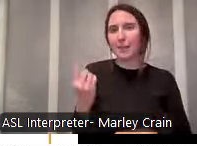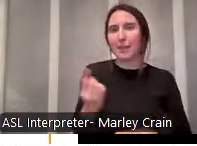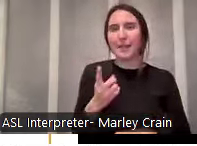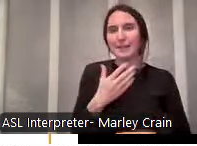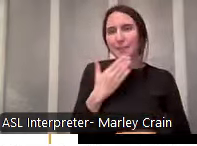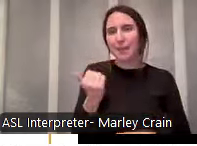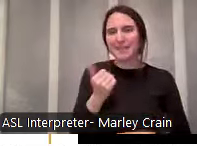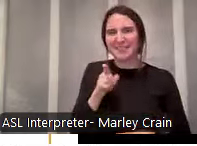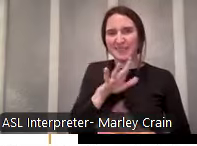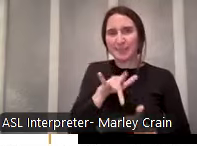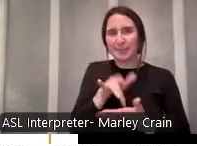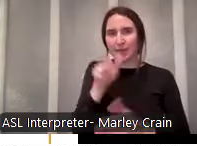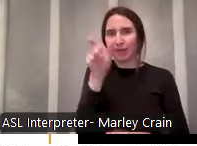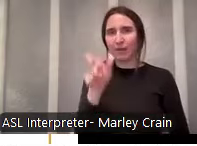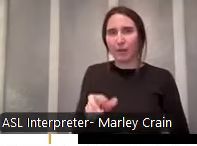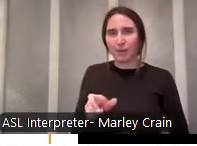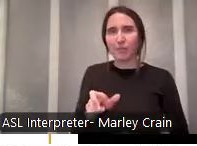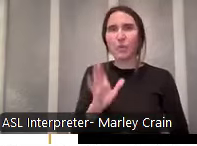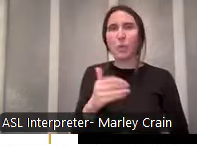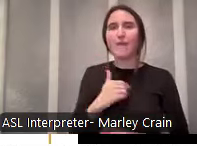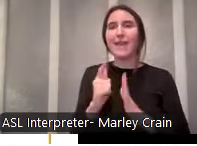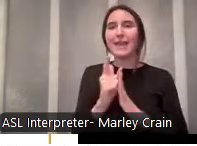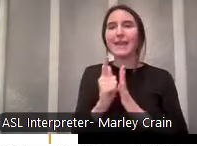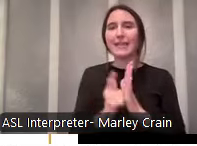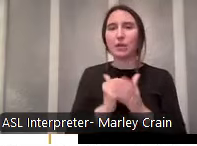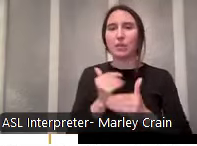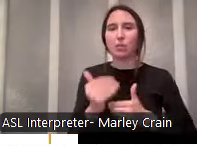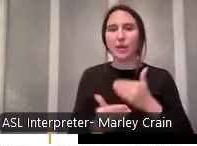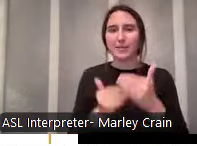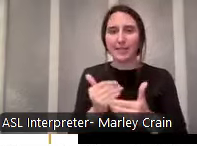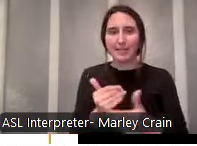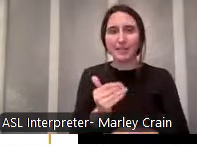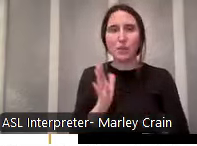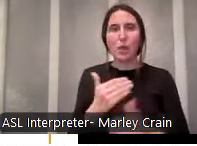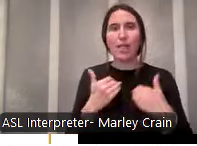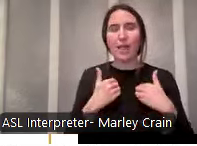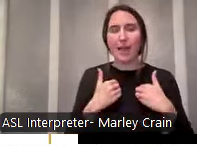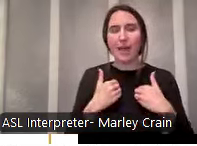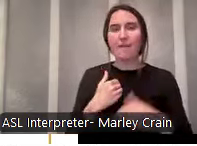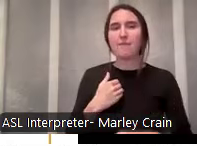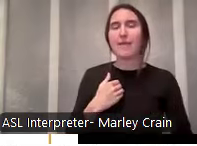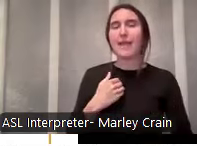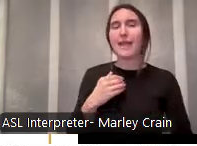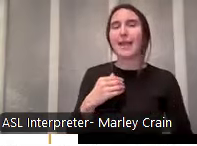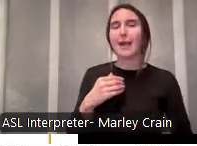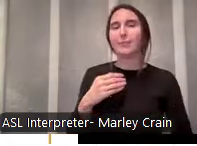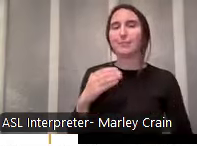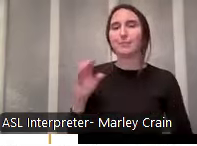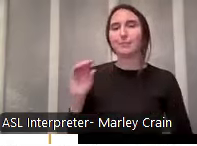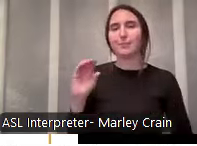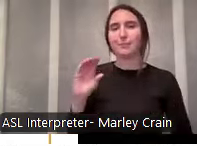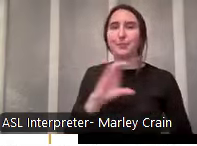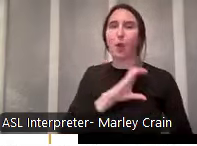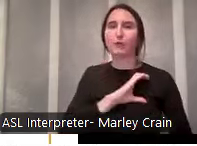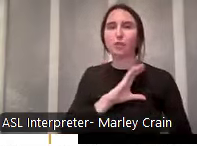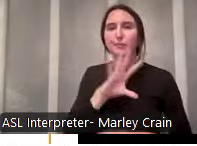impartial hearing officer in charge. There's a written decision, and you can appeal it. Finally, you can file a complaint with the